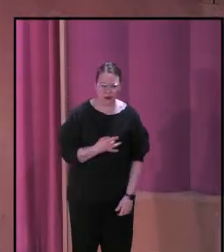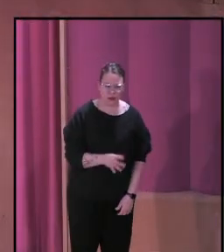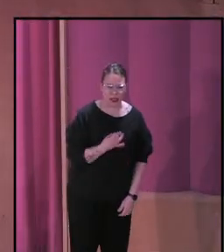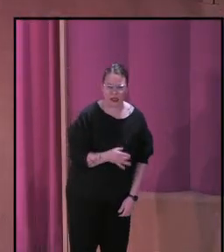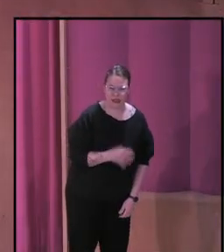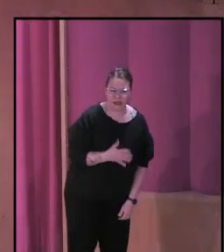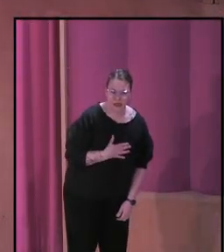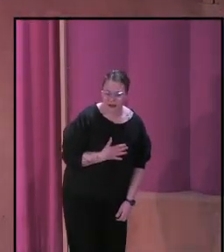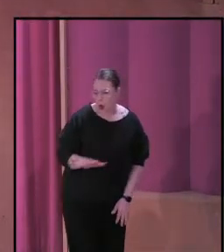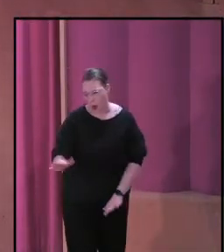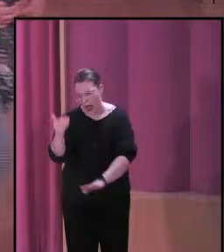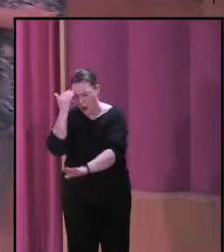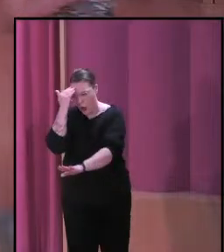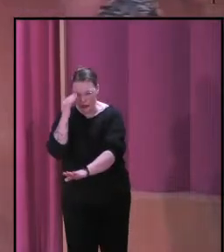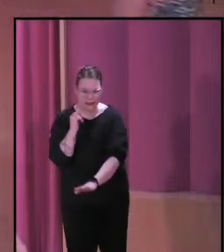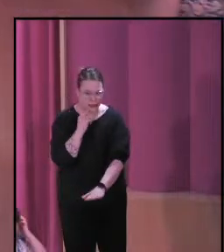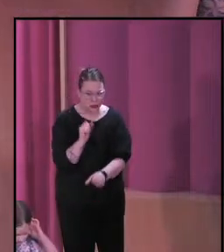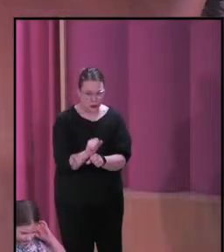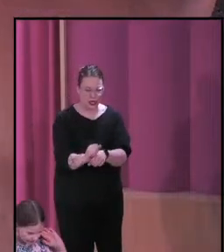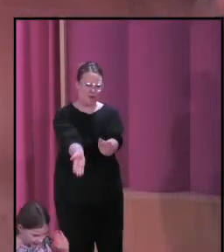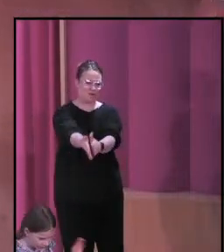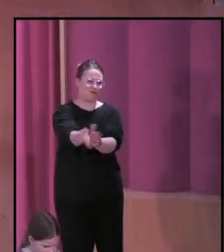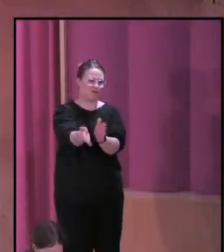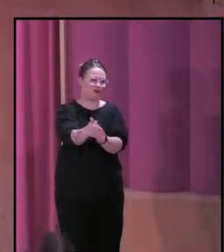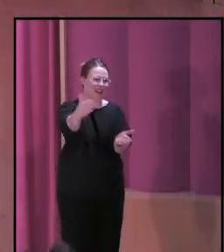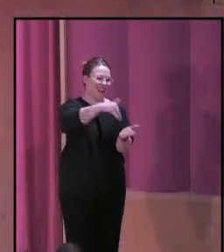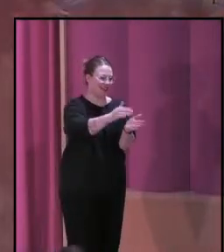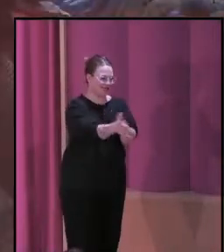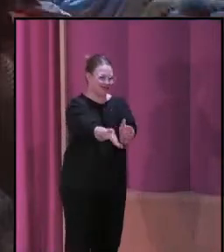know. It's serious. One more time for my volunteer.